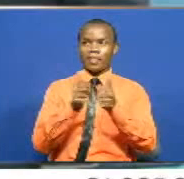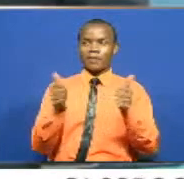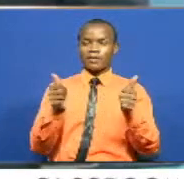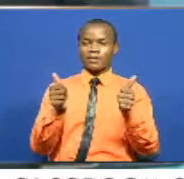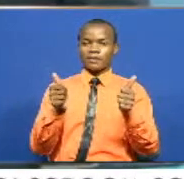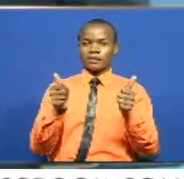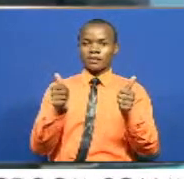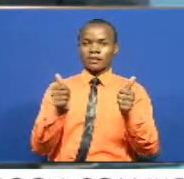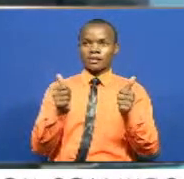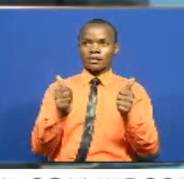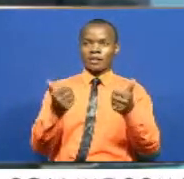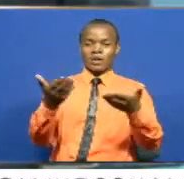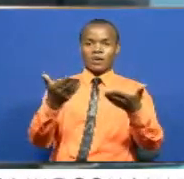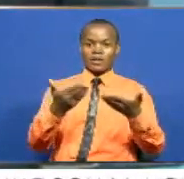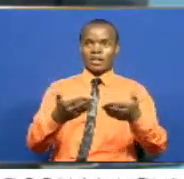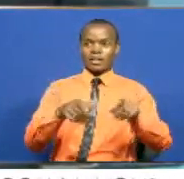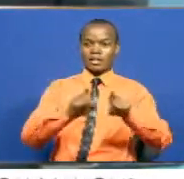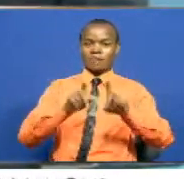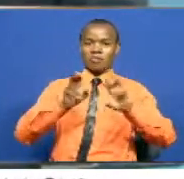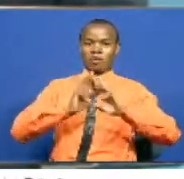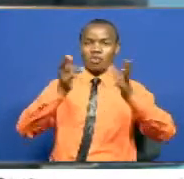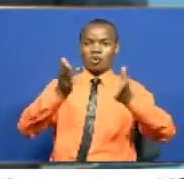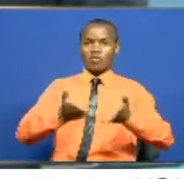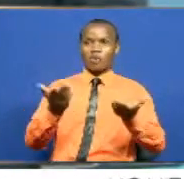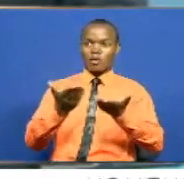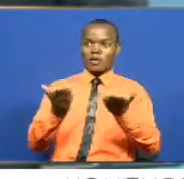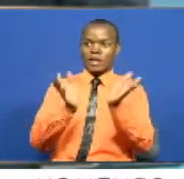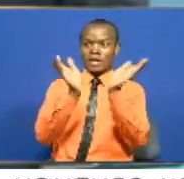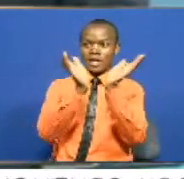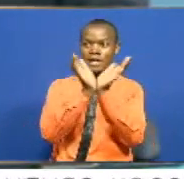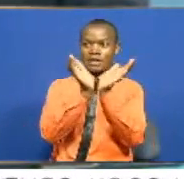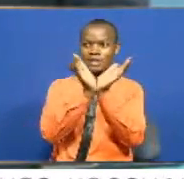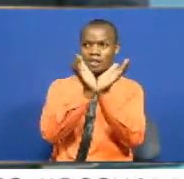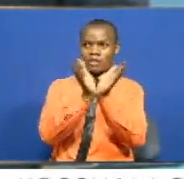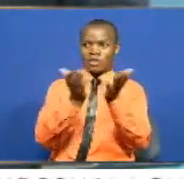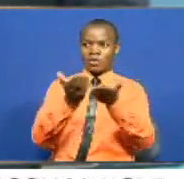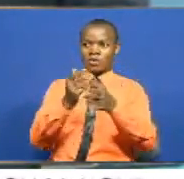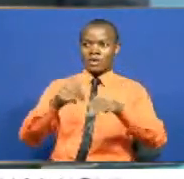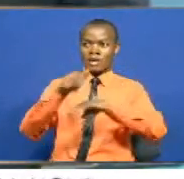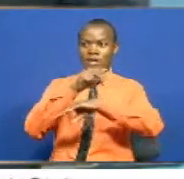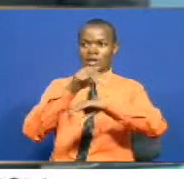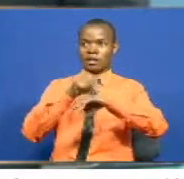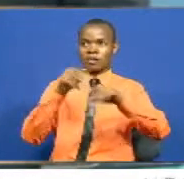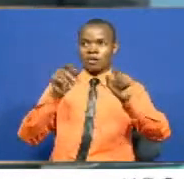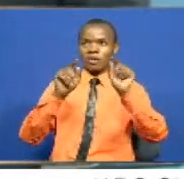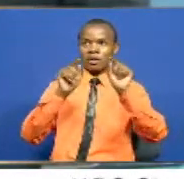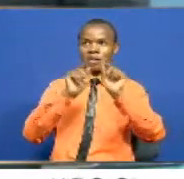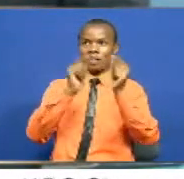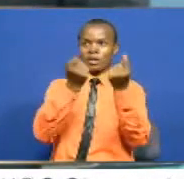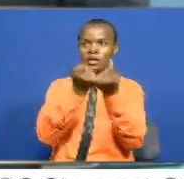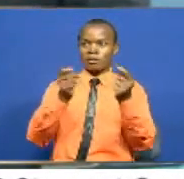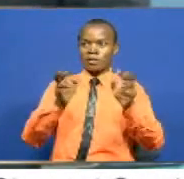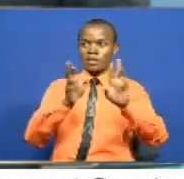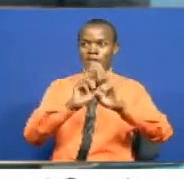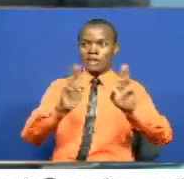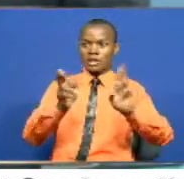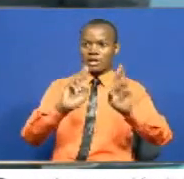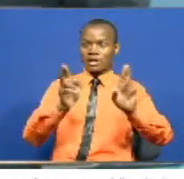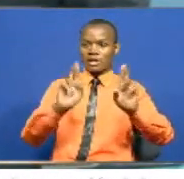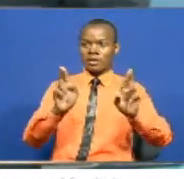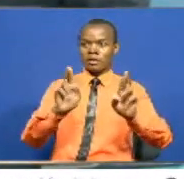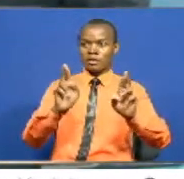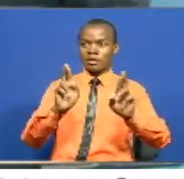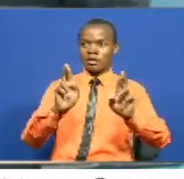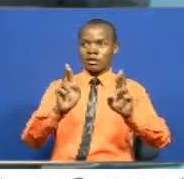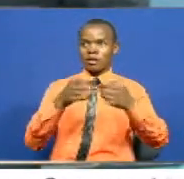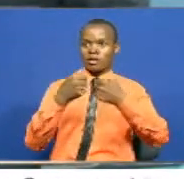Welcome, Fred Mwoki, our reporter at the Mo International Sports in Kasarani, where the National Paralympic team is preparing for the